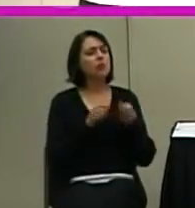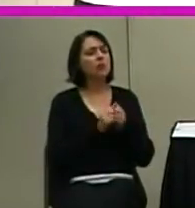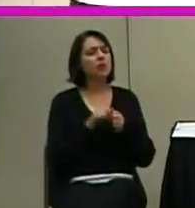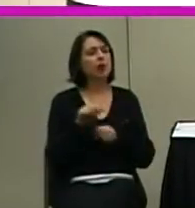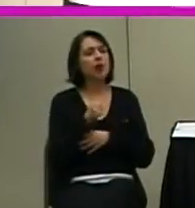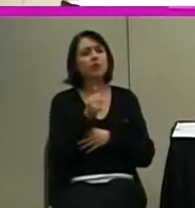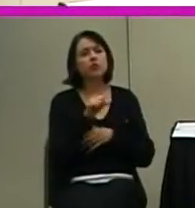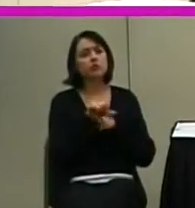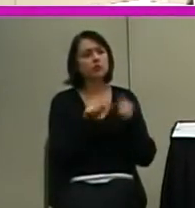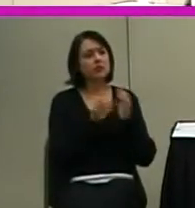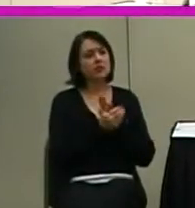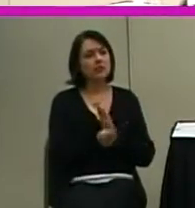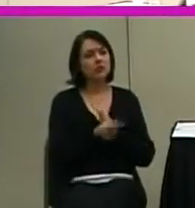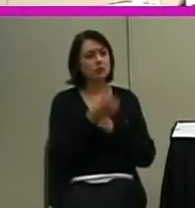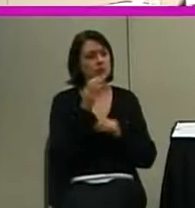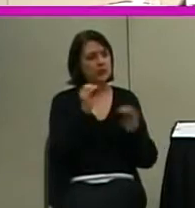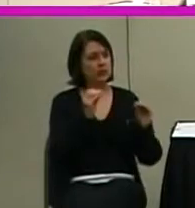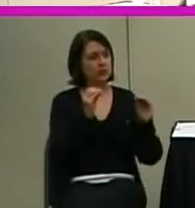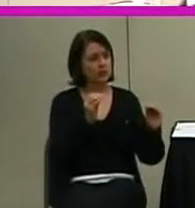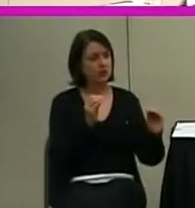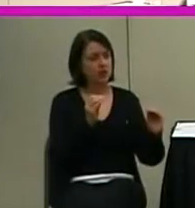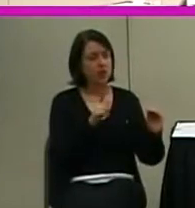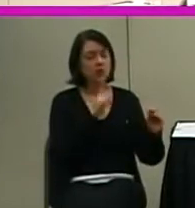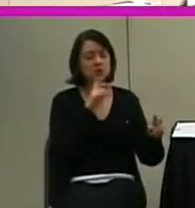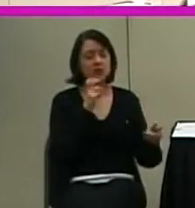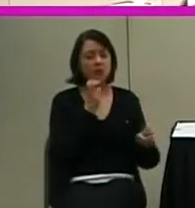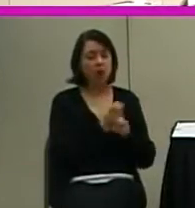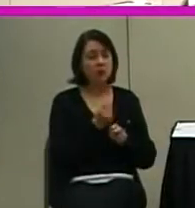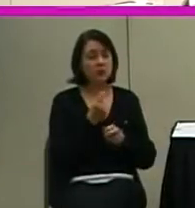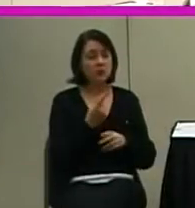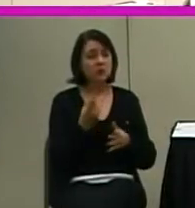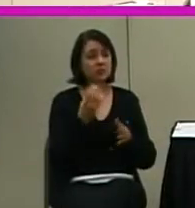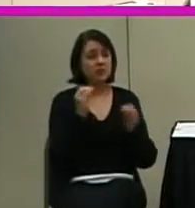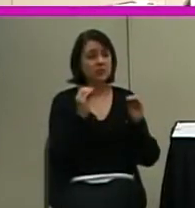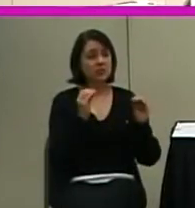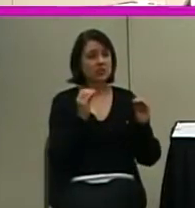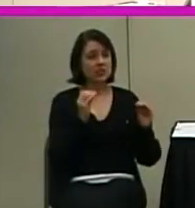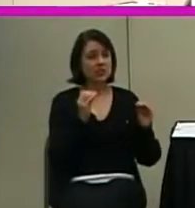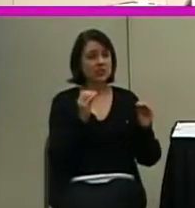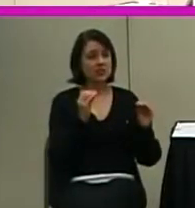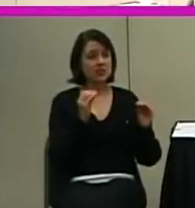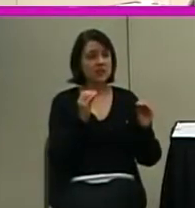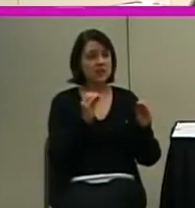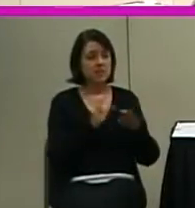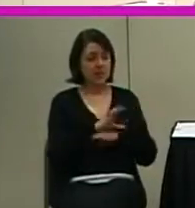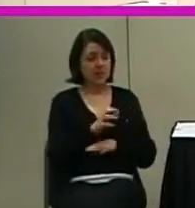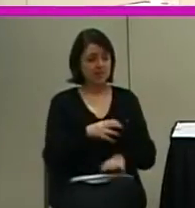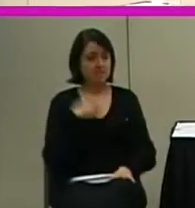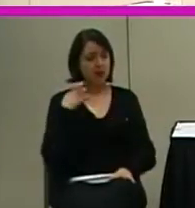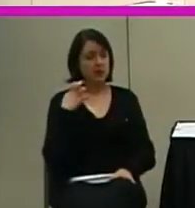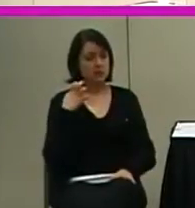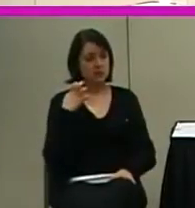little social skills that you teach? The most difficult one is making a kid mad.